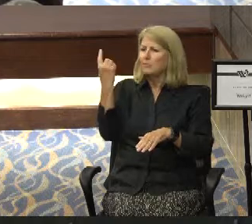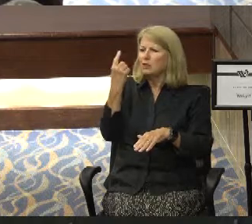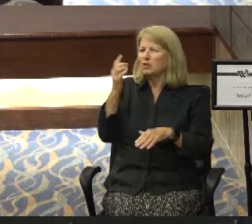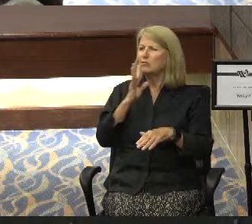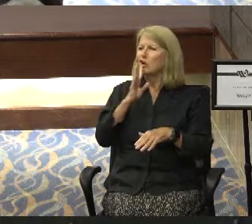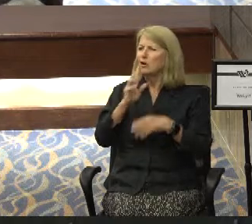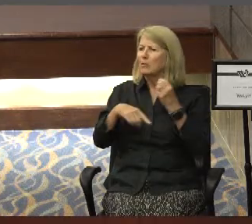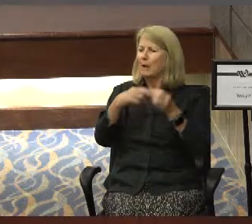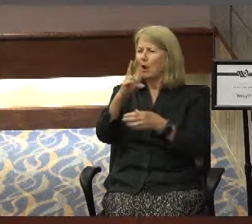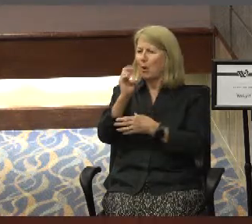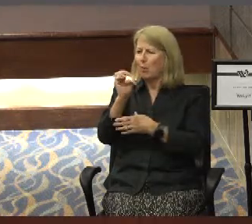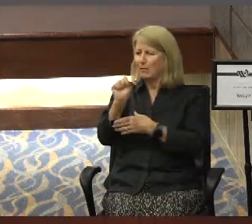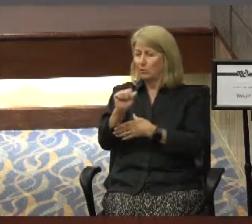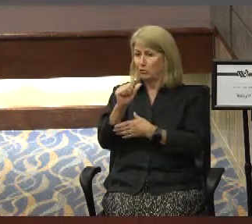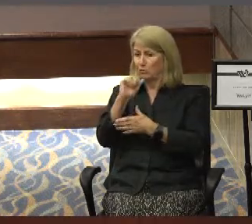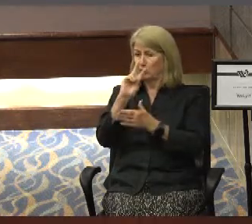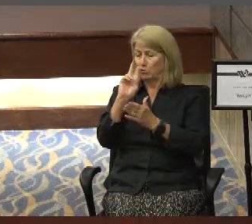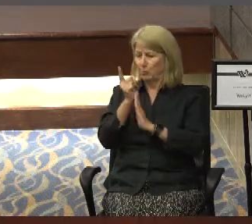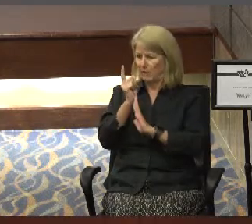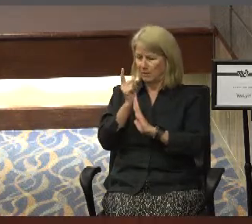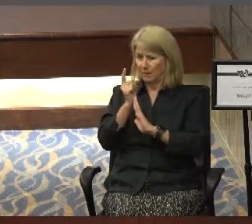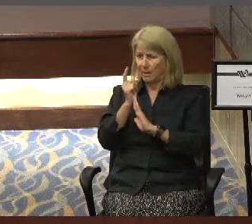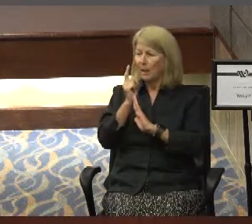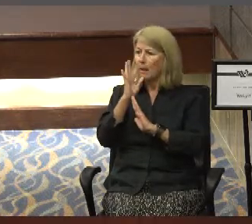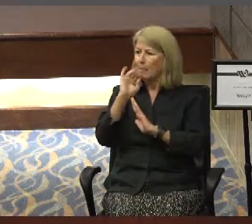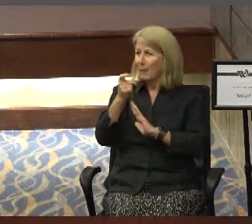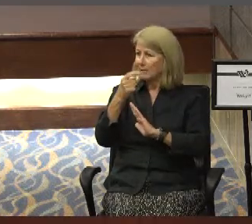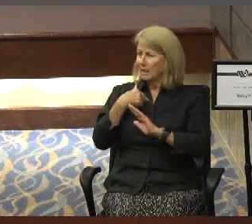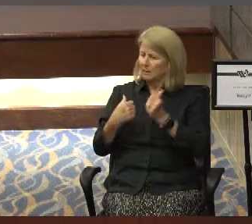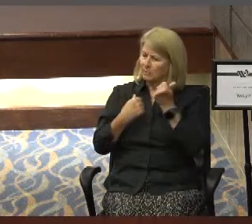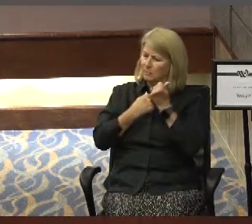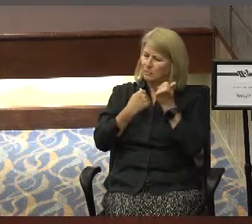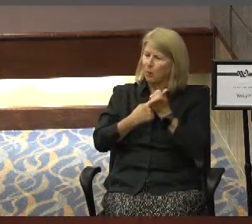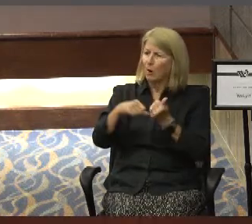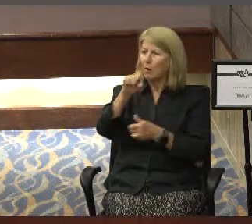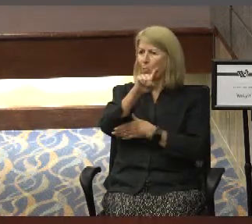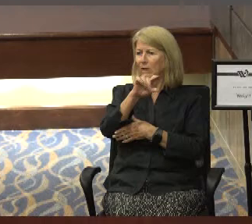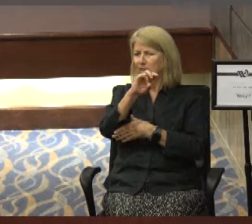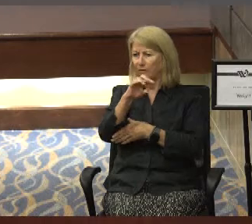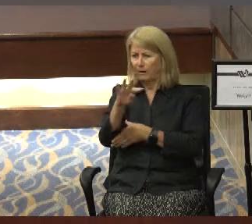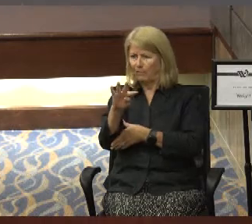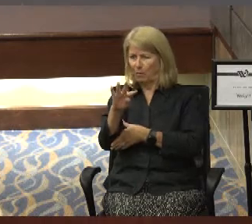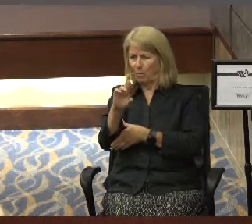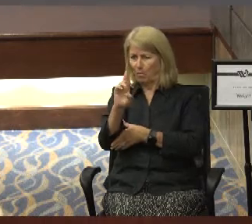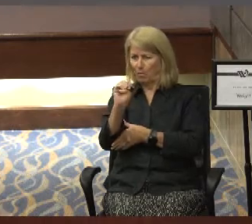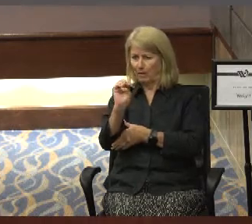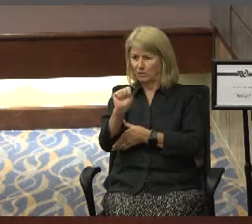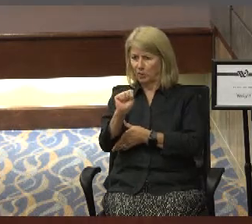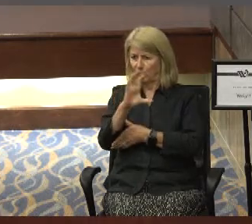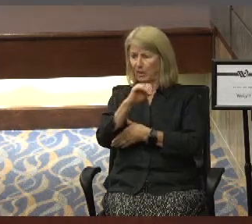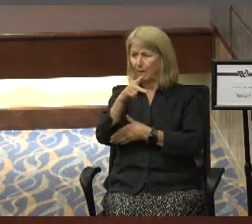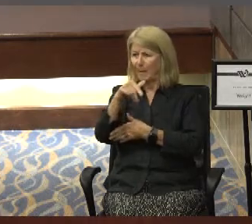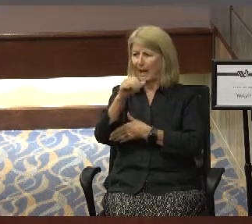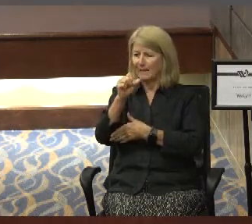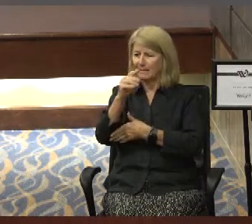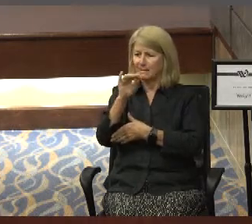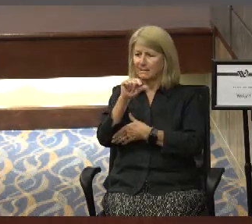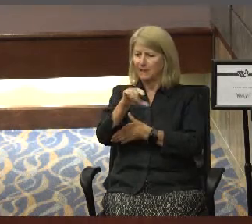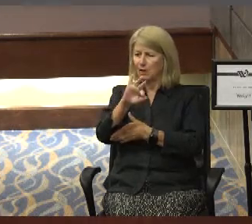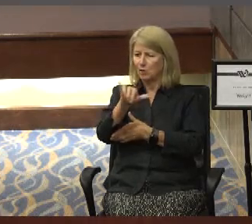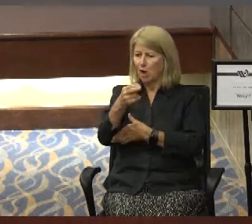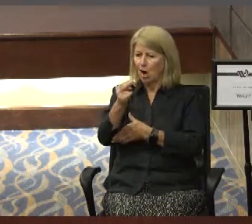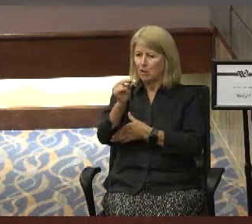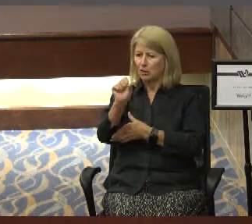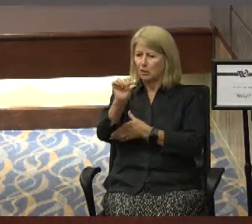2 minutes max. I'm very supportive of Resolution 174. The Aston Johnson